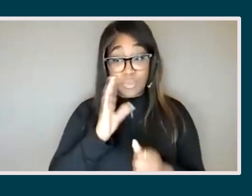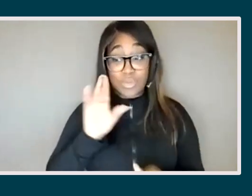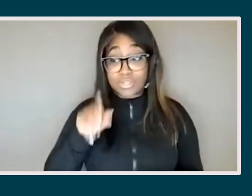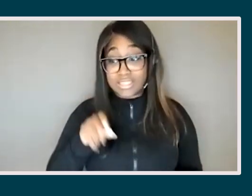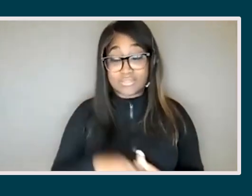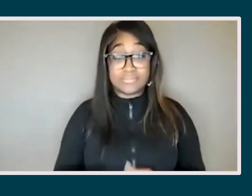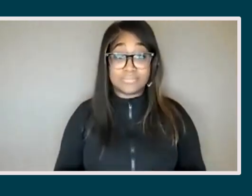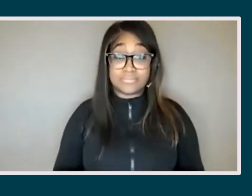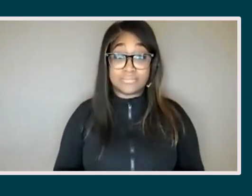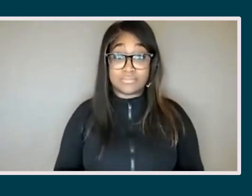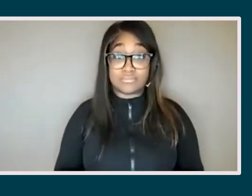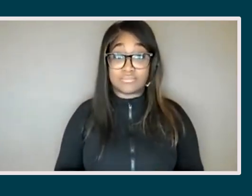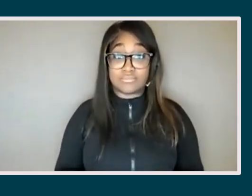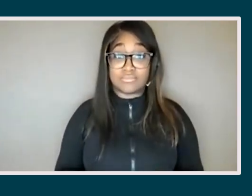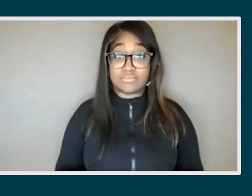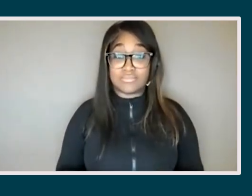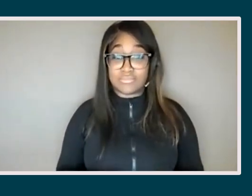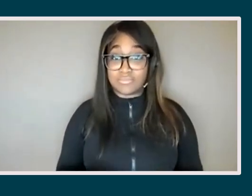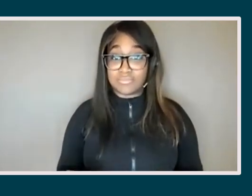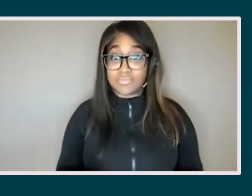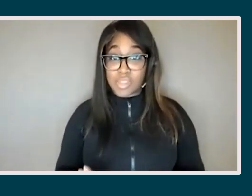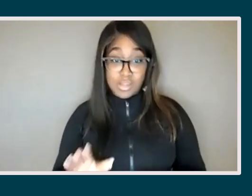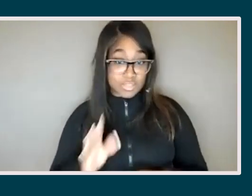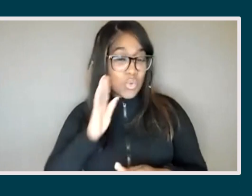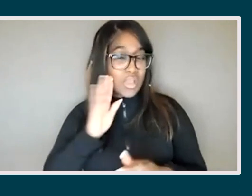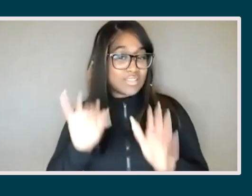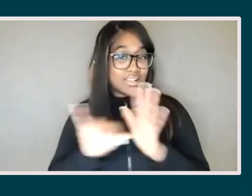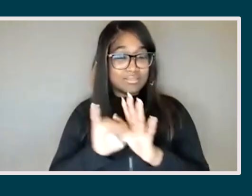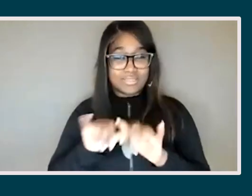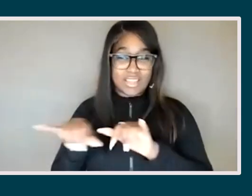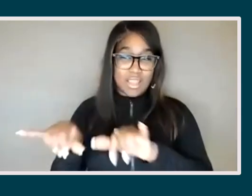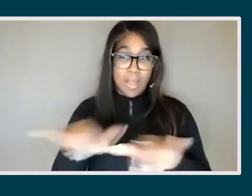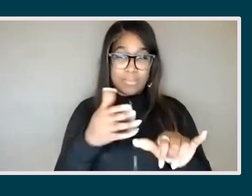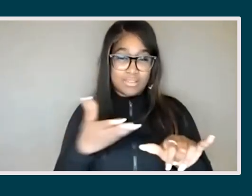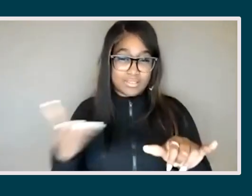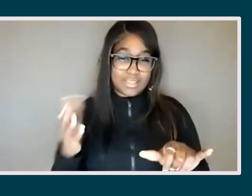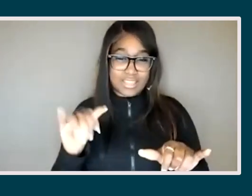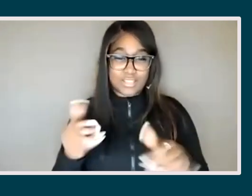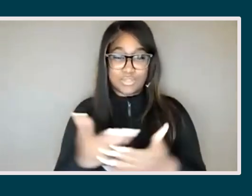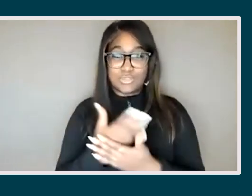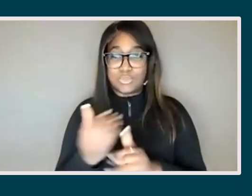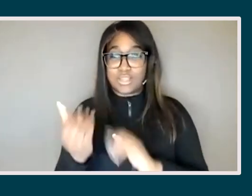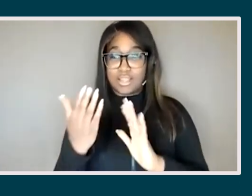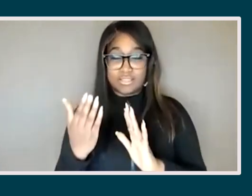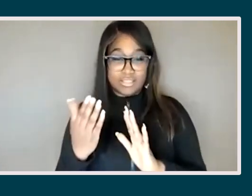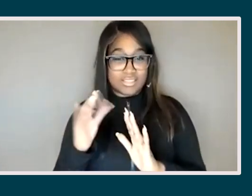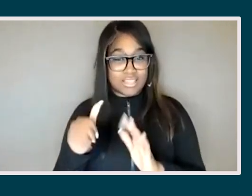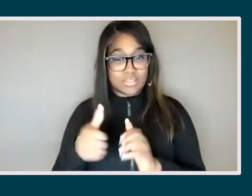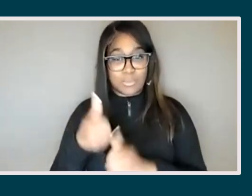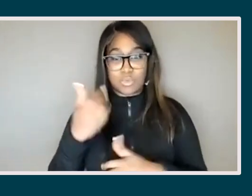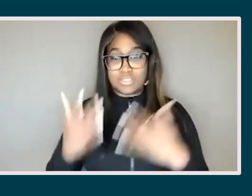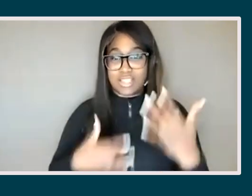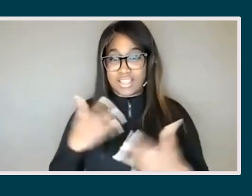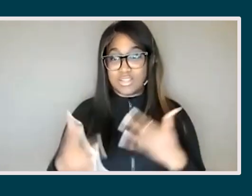That ability to identify those commonalities, I think that's the new tactic that's the most exciting, as long as we continue to do that,